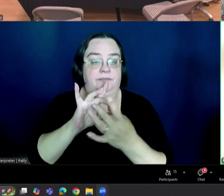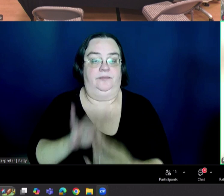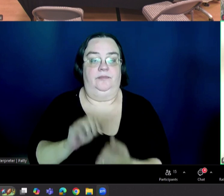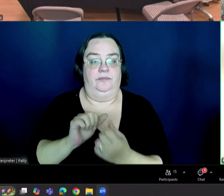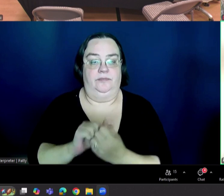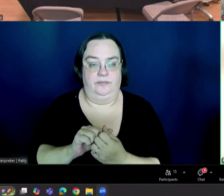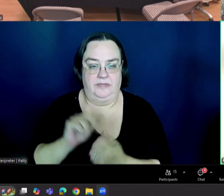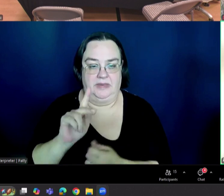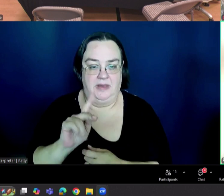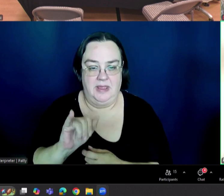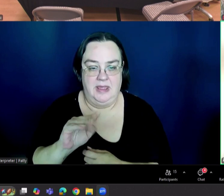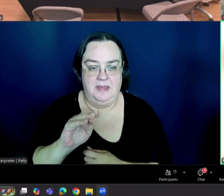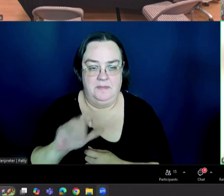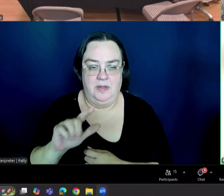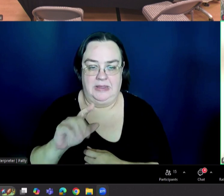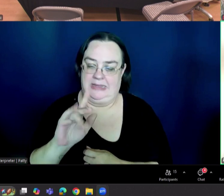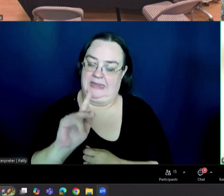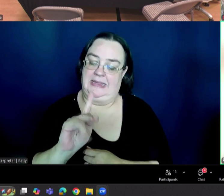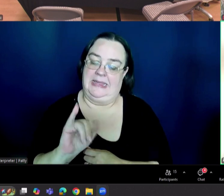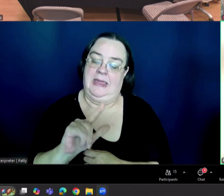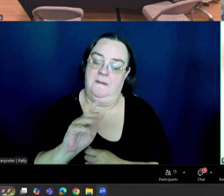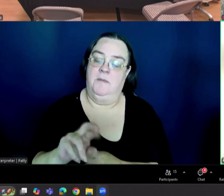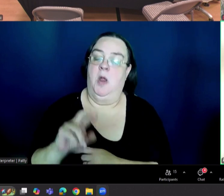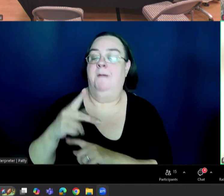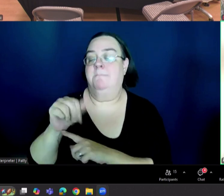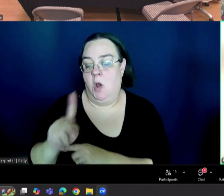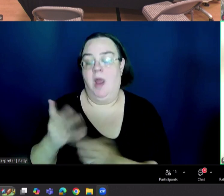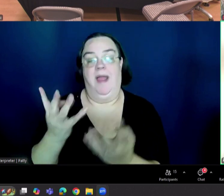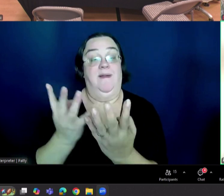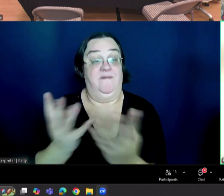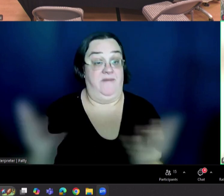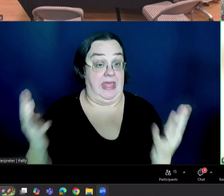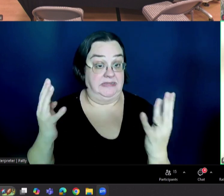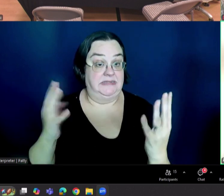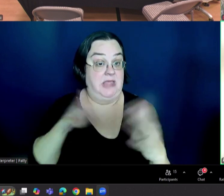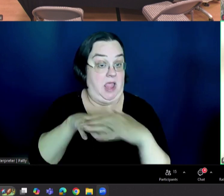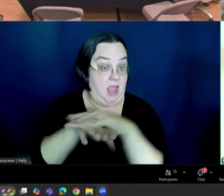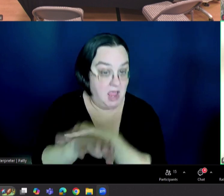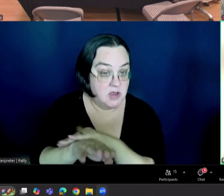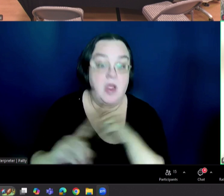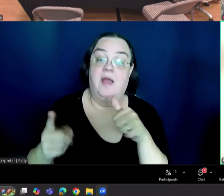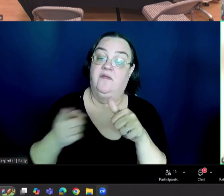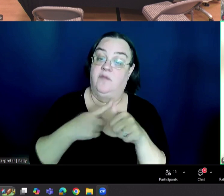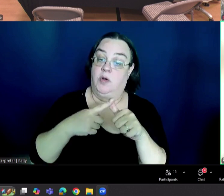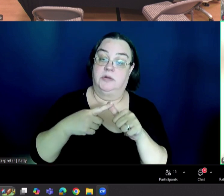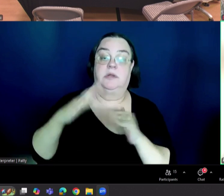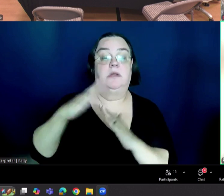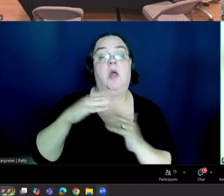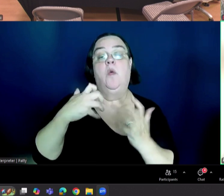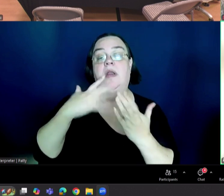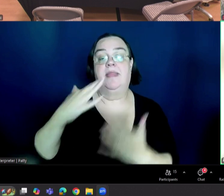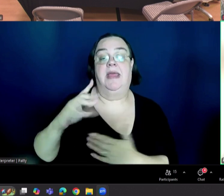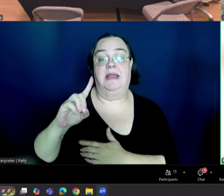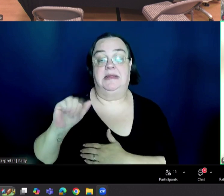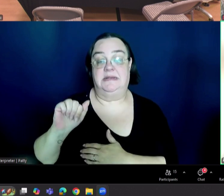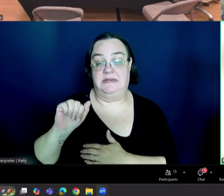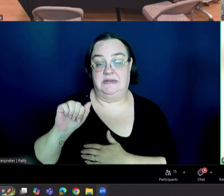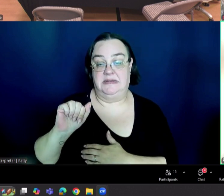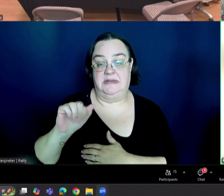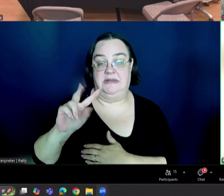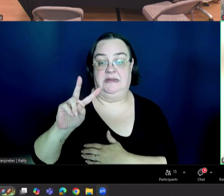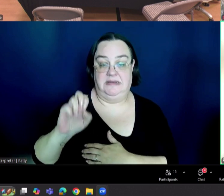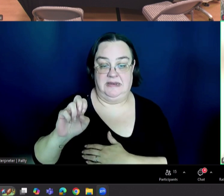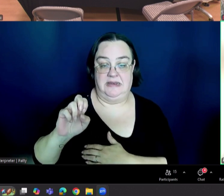Kilmer Park fence entrance. First and foremost, I want to thank Dave tonight for making